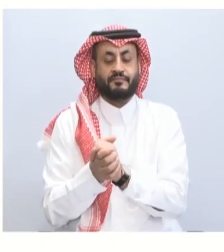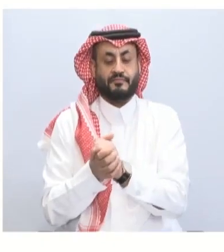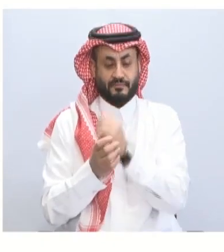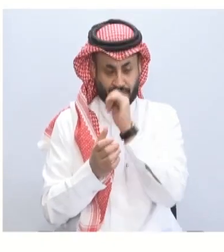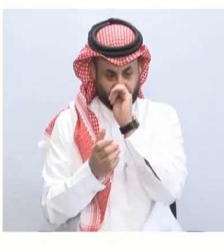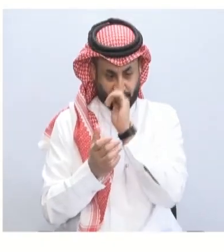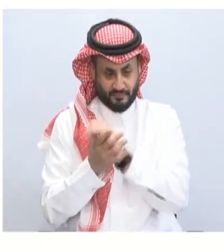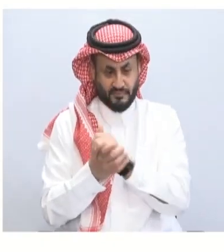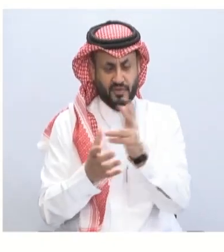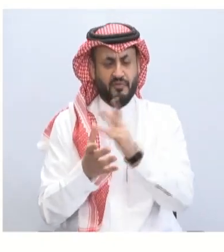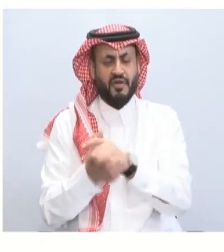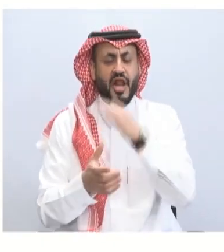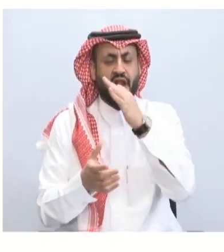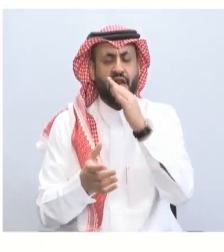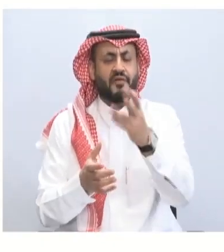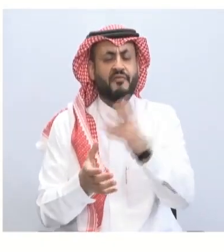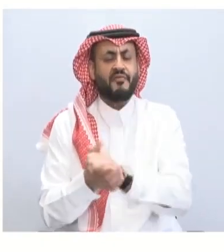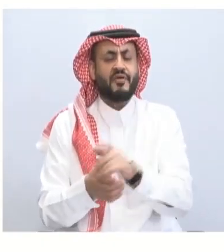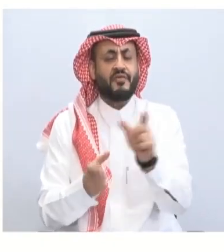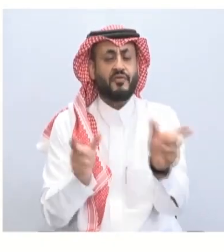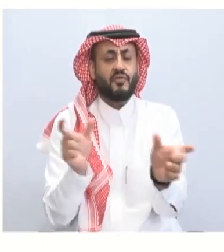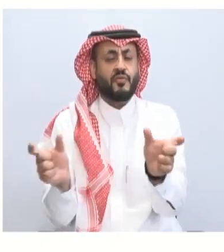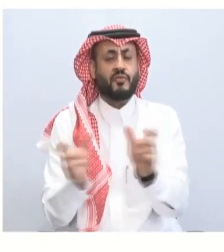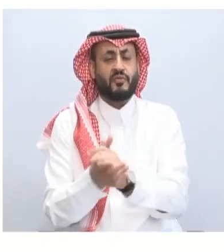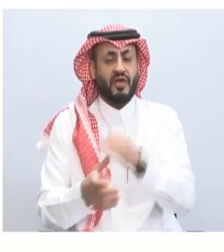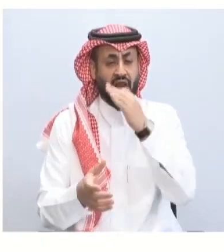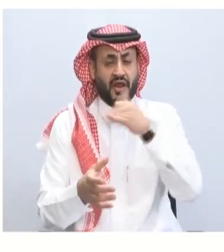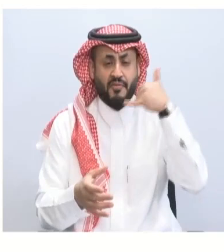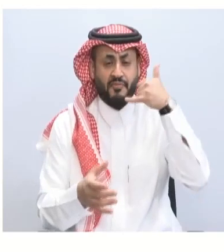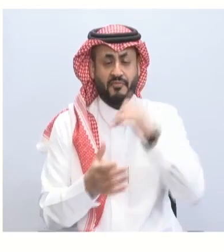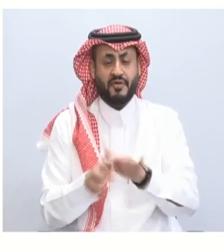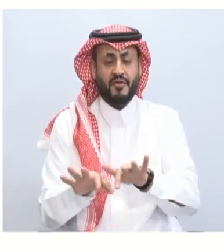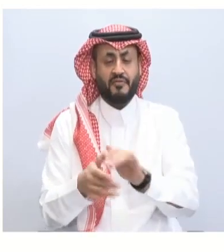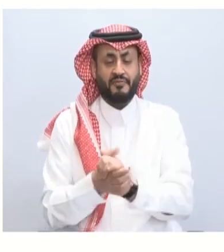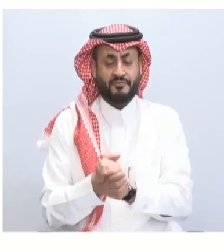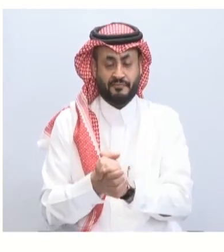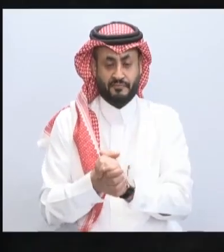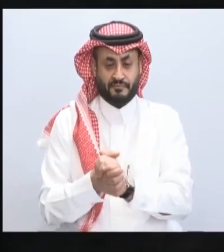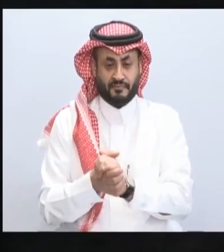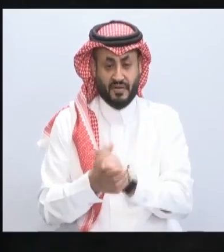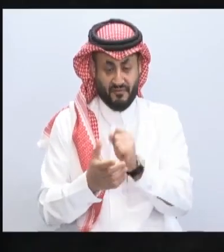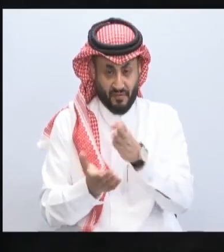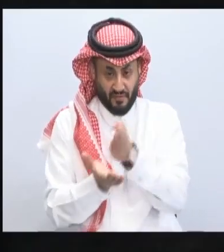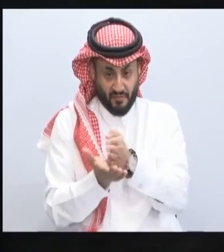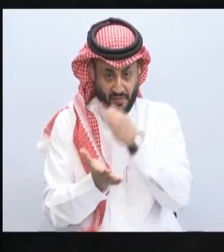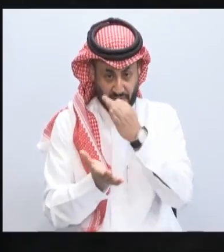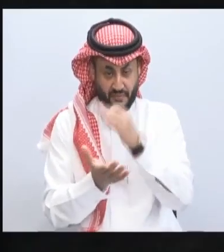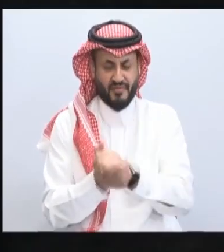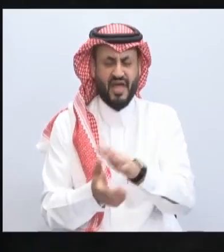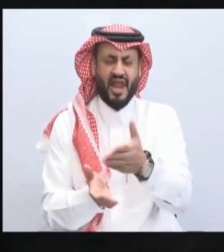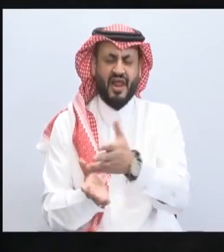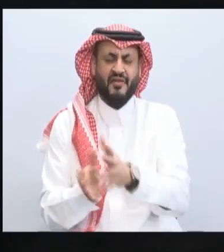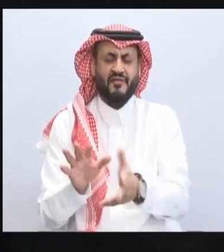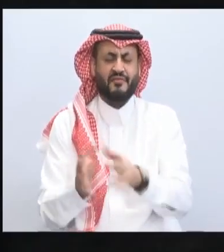Now, what kind of language do you use in each case? Now, we know that there is the formal type of language, and we have here the